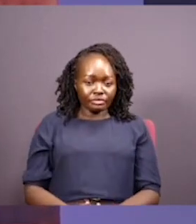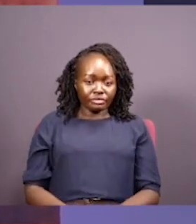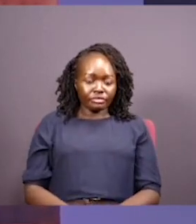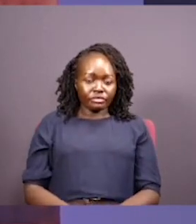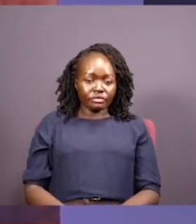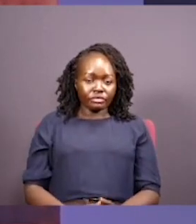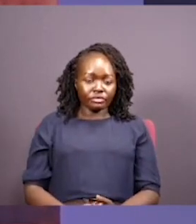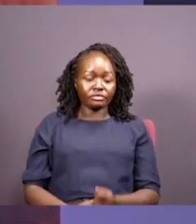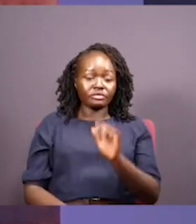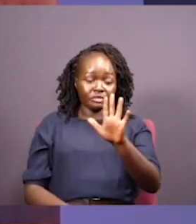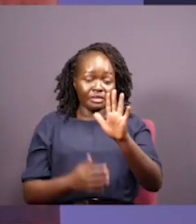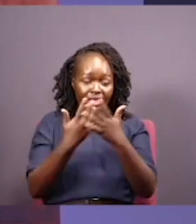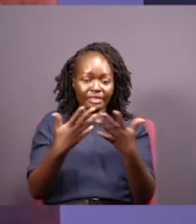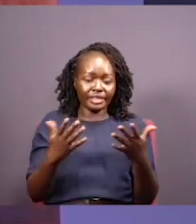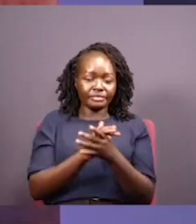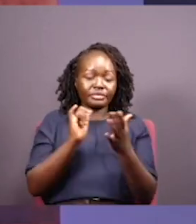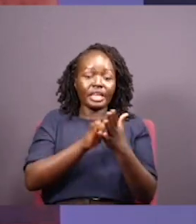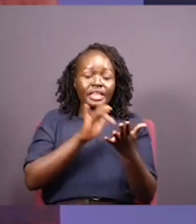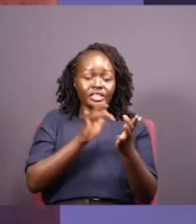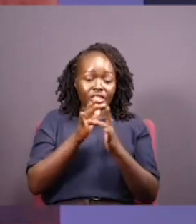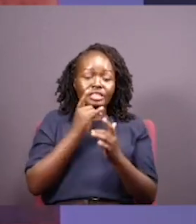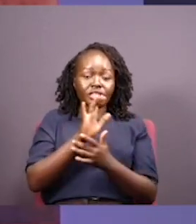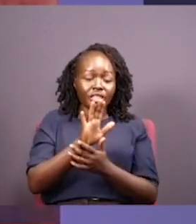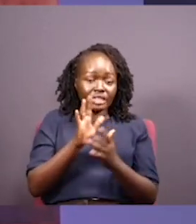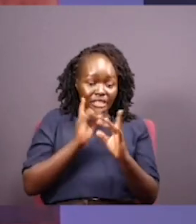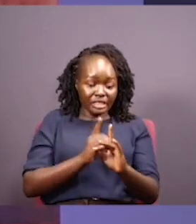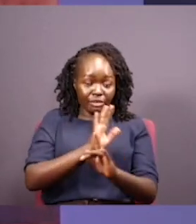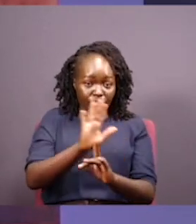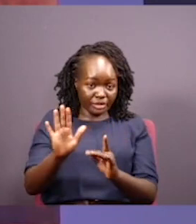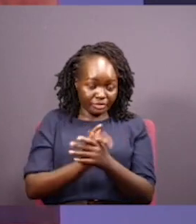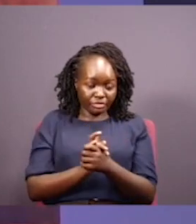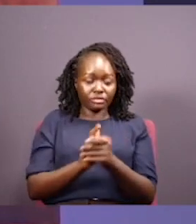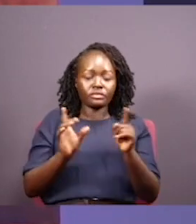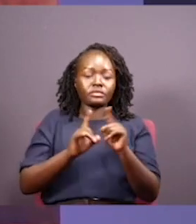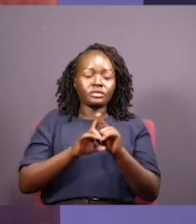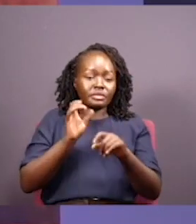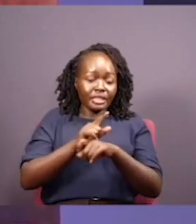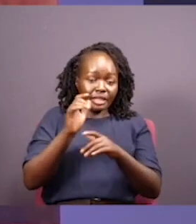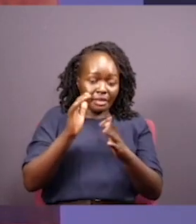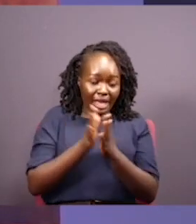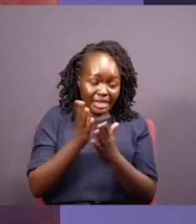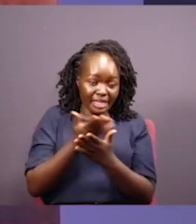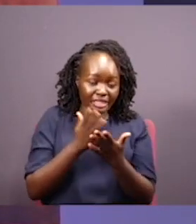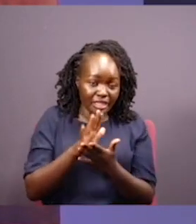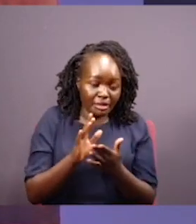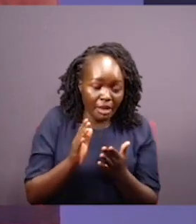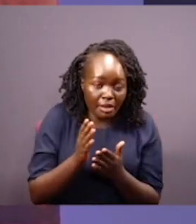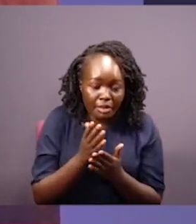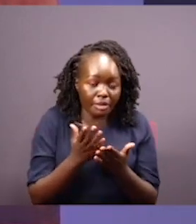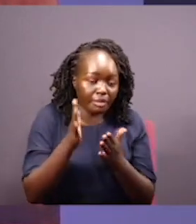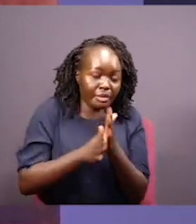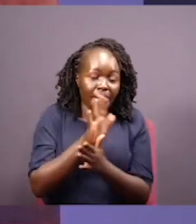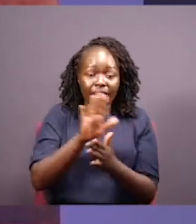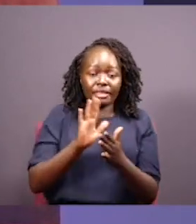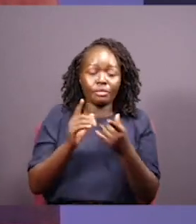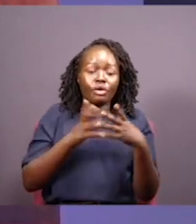thing that Jesus tells his disciples as he commissions and engages them, preparing them to go out